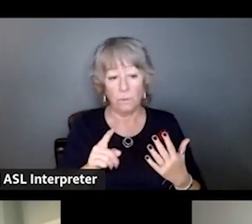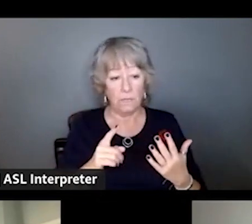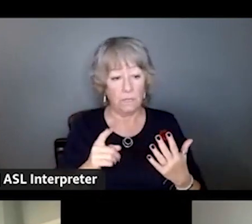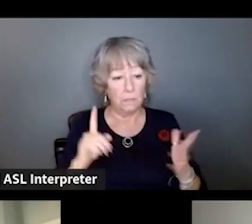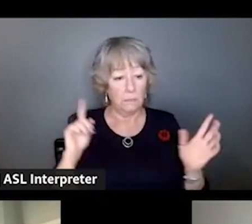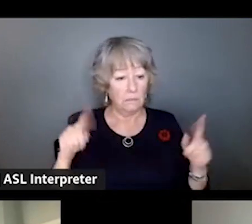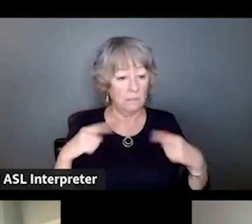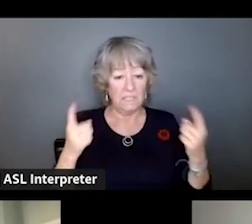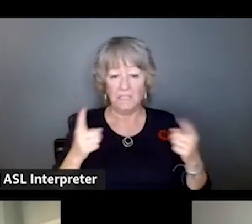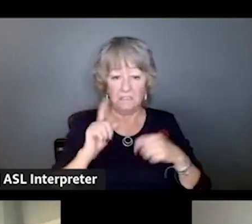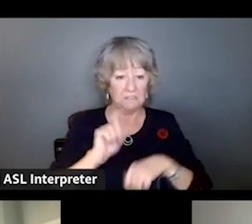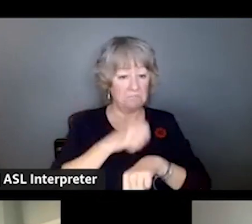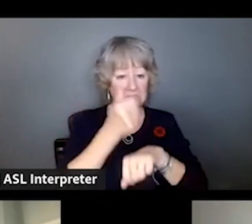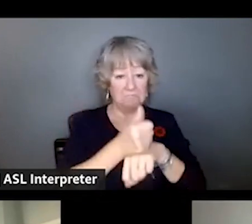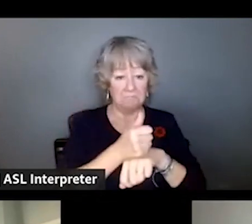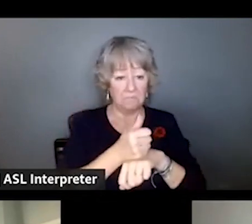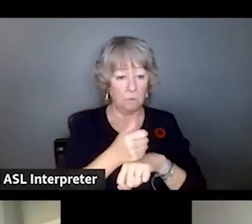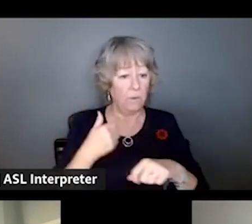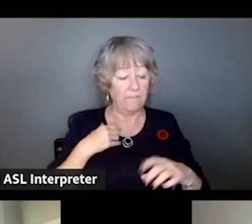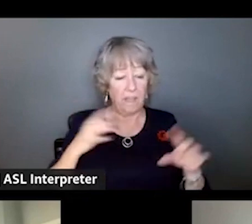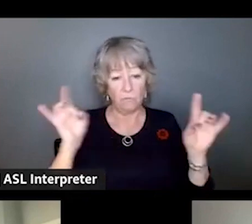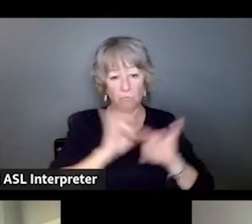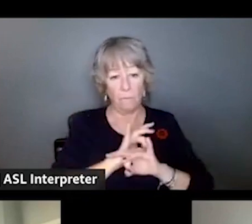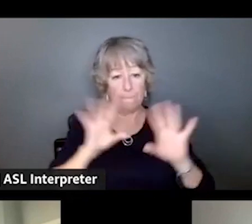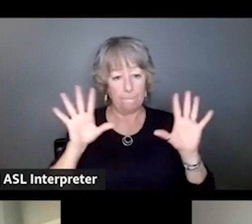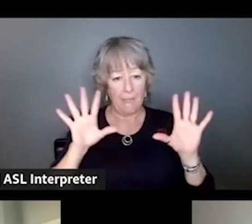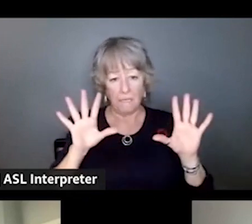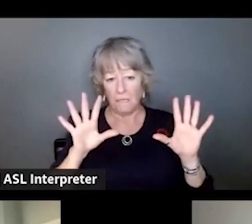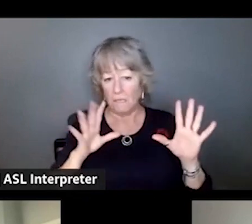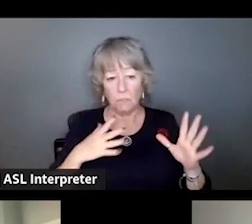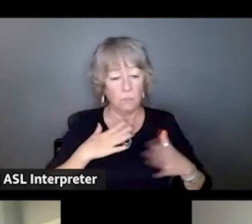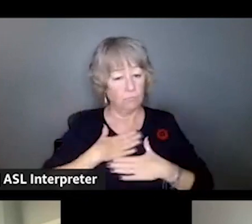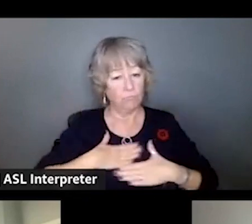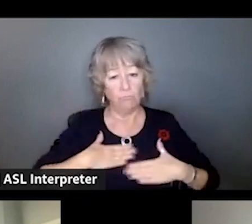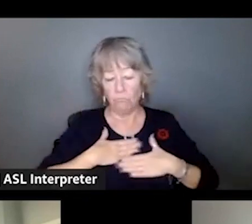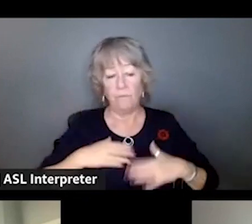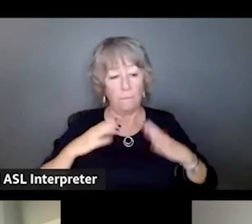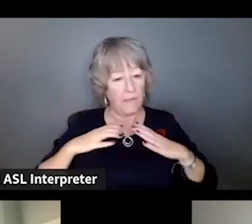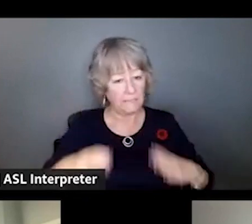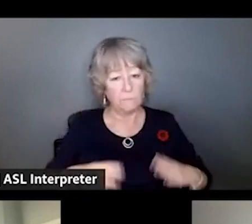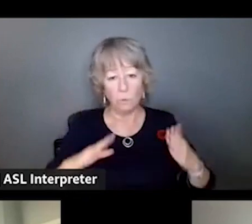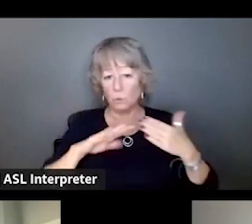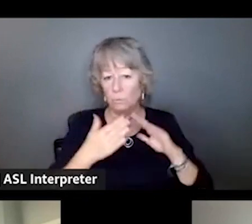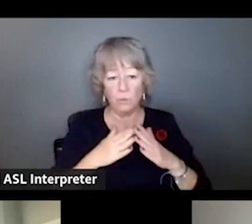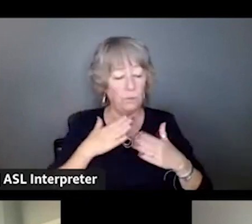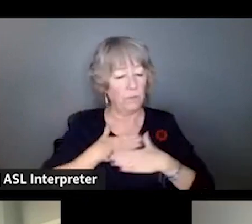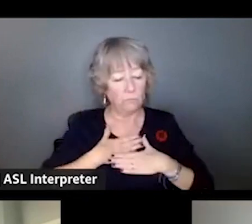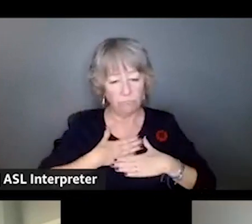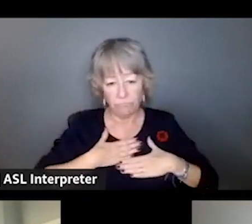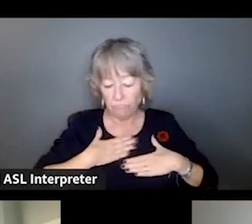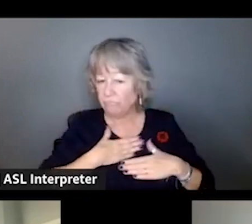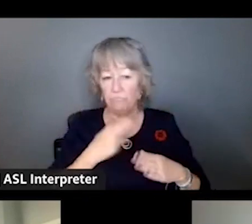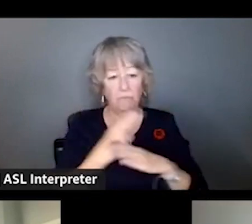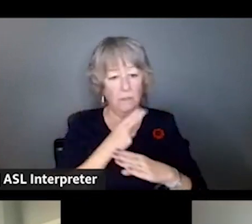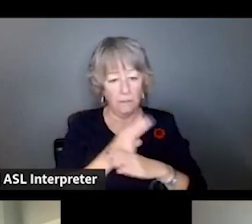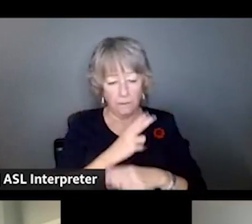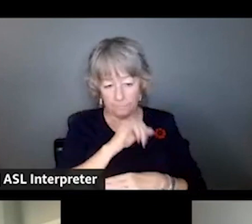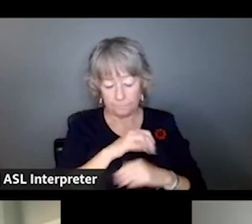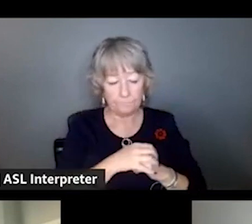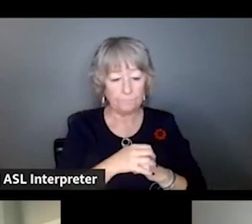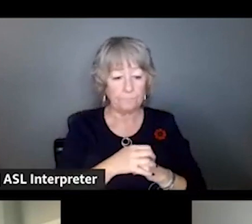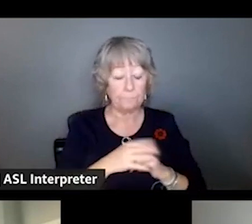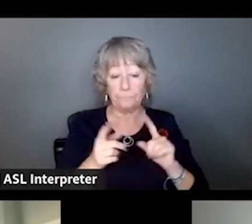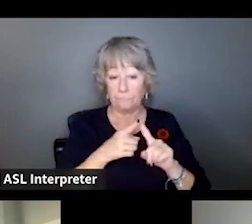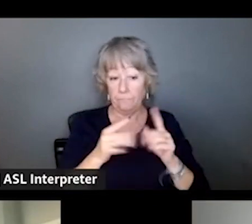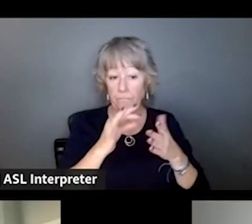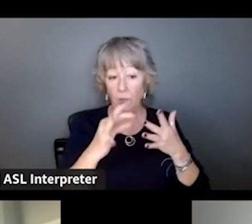its inception, we've had tremendous reception from the community and customers. So there's the first option is you can